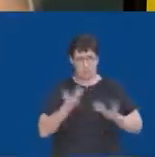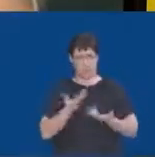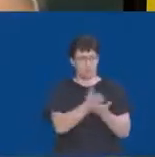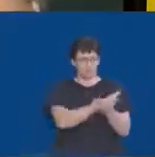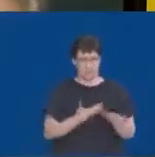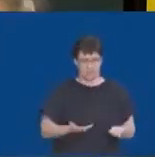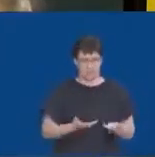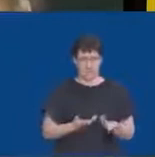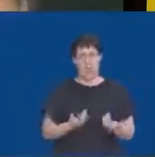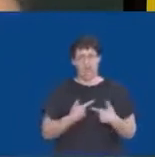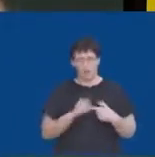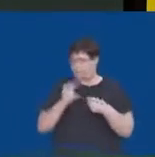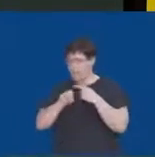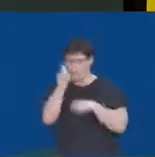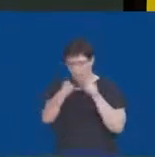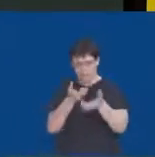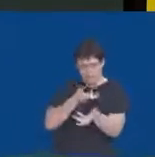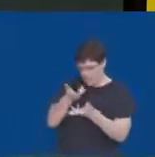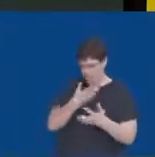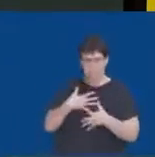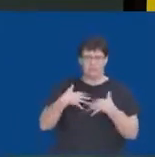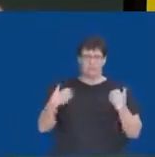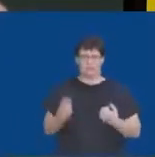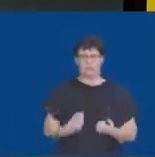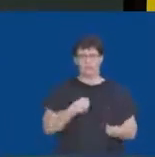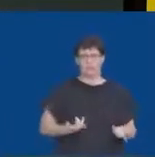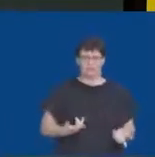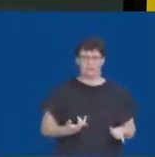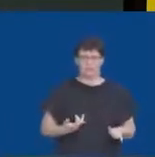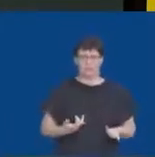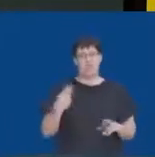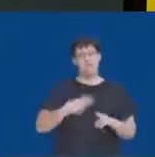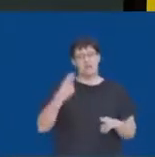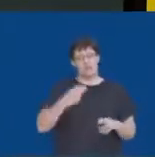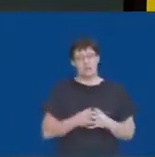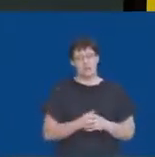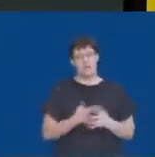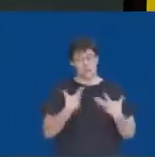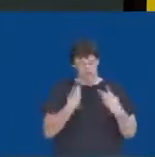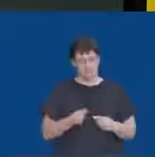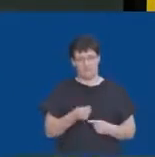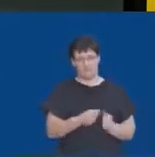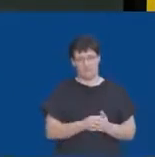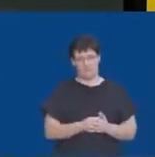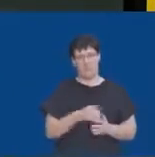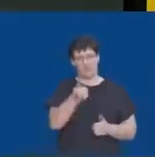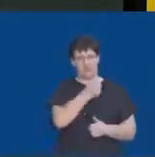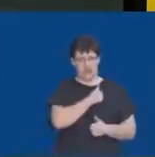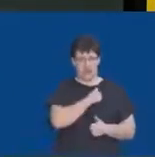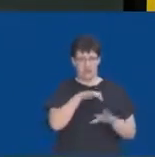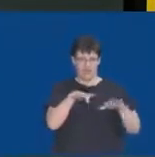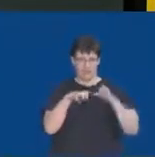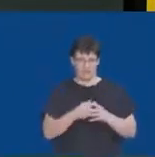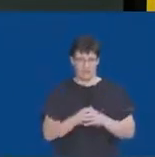So find somebody to talk to if you're feeling stressed. And finally, I think you've got this, and good luck for the